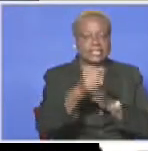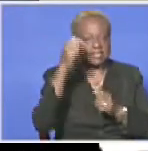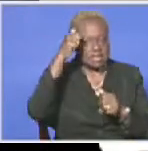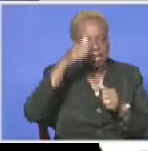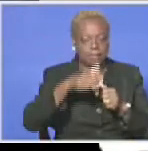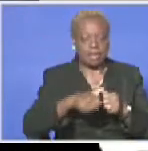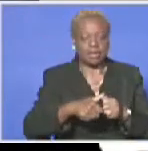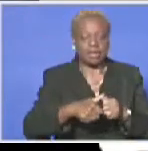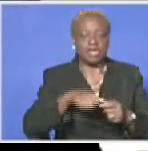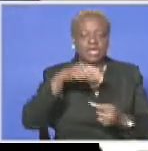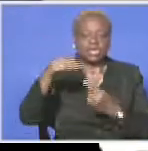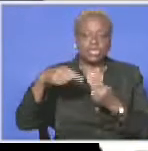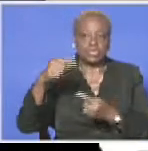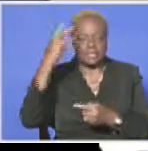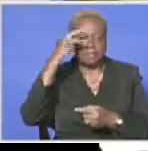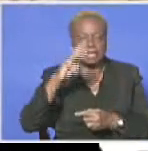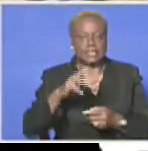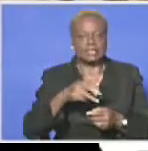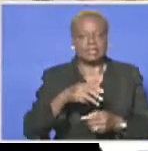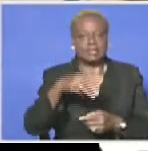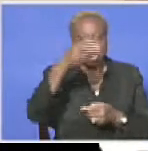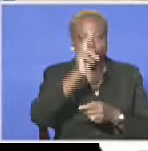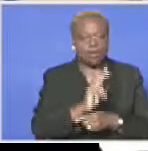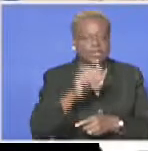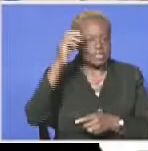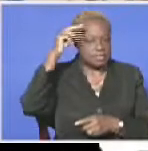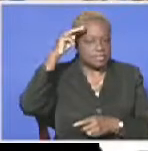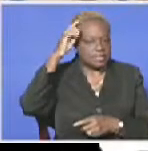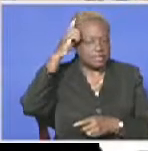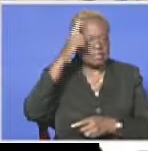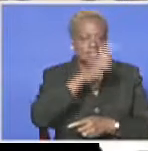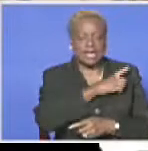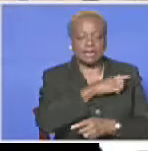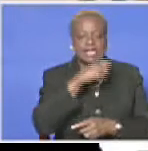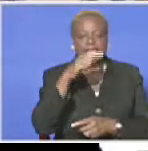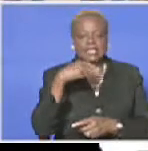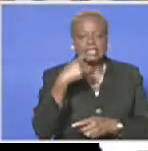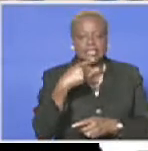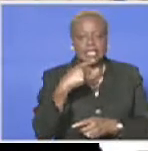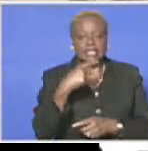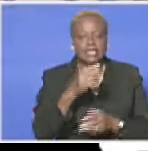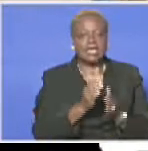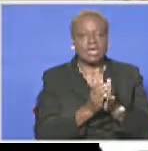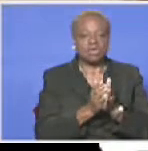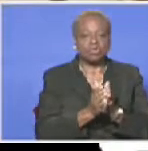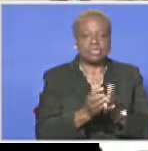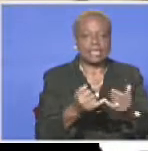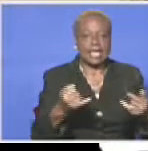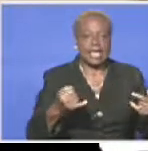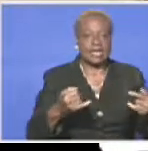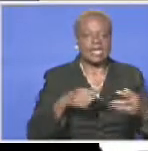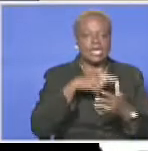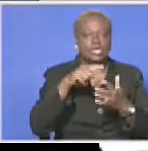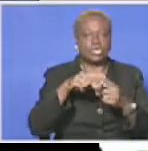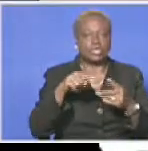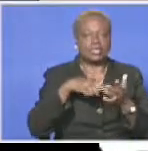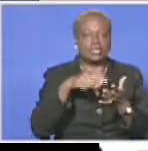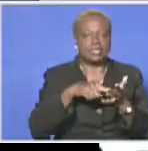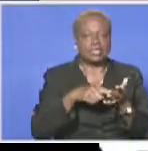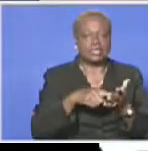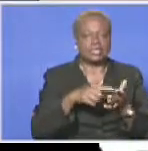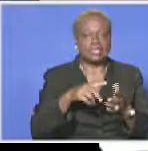Minister, the Honorable Dionisio de Aguilar, says service by cruise lines to this destination has been postponed to next